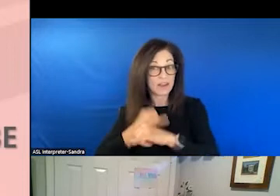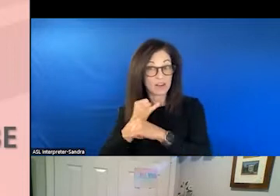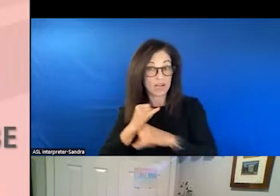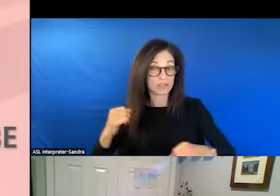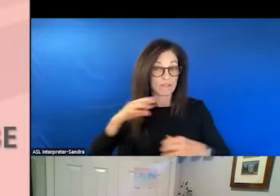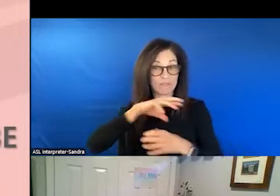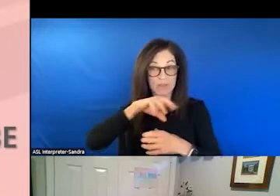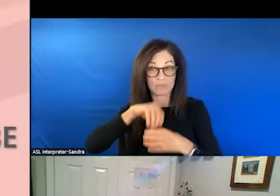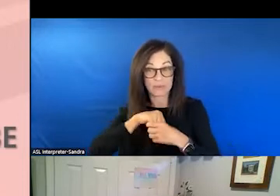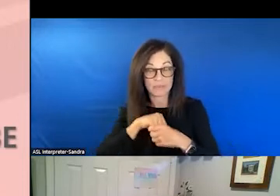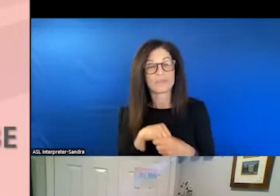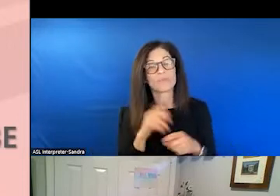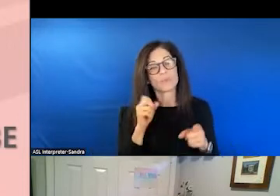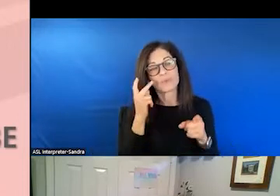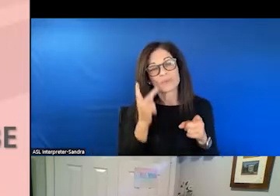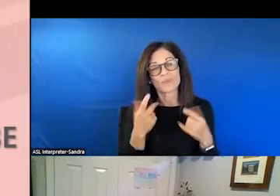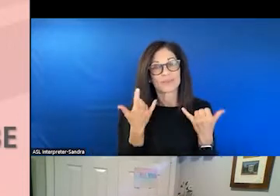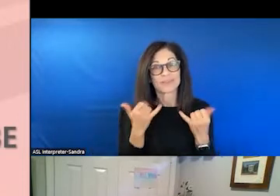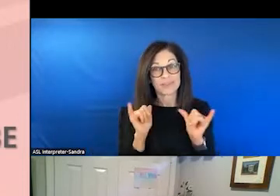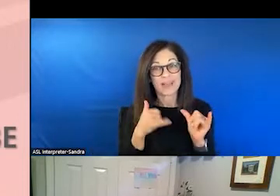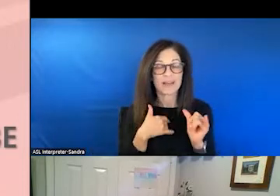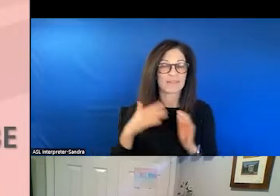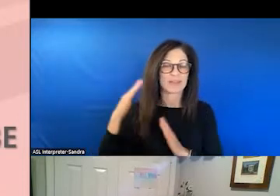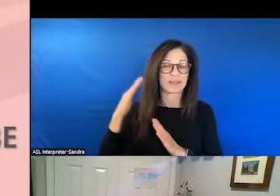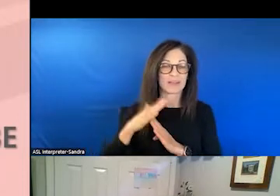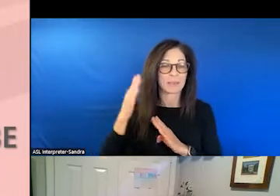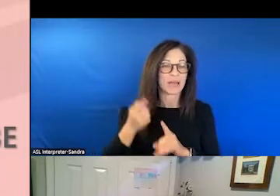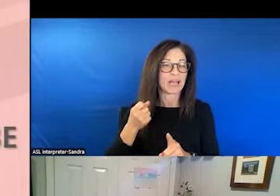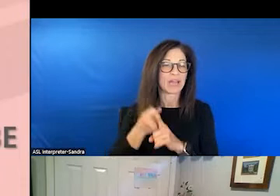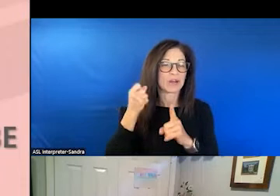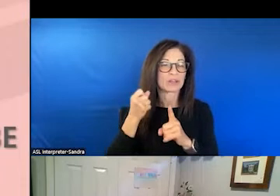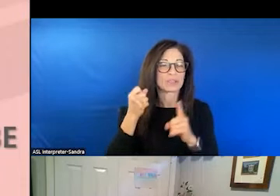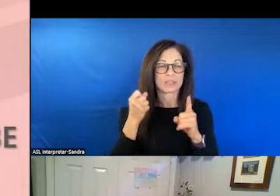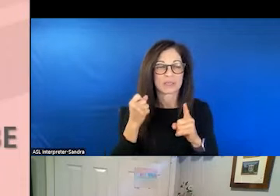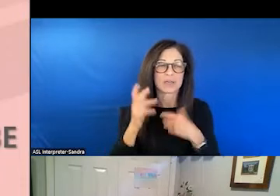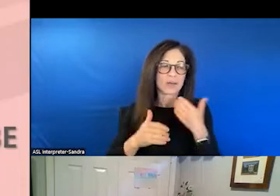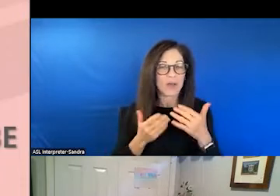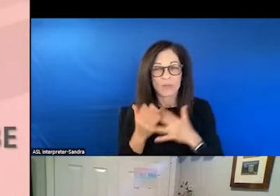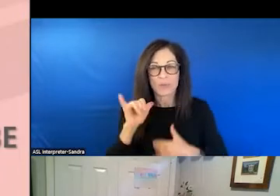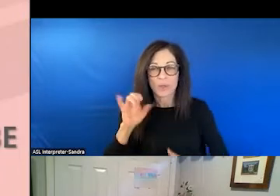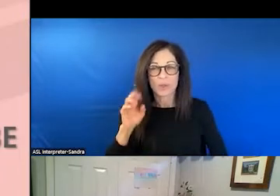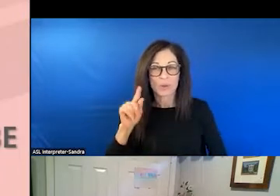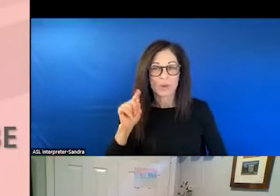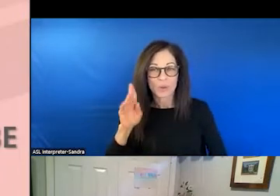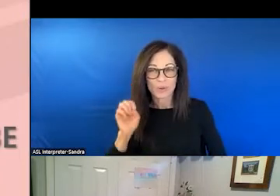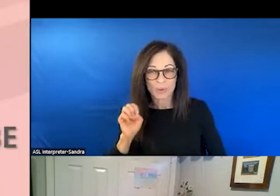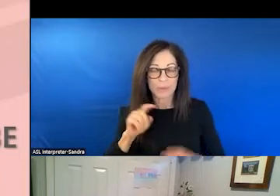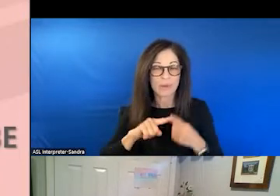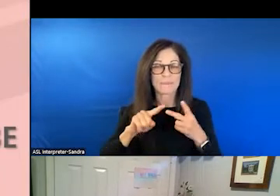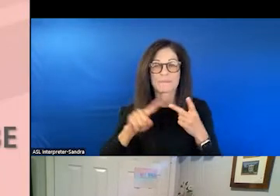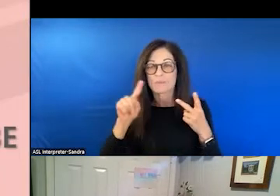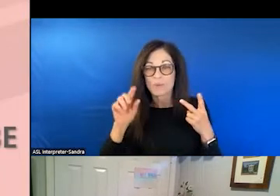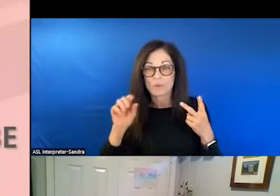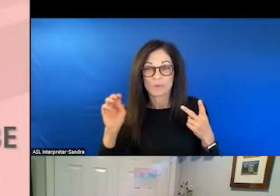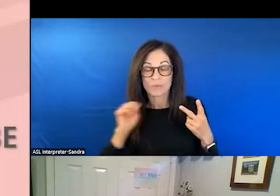involvement. And as you can see, we still have the top hitters that are going on through YouTube and Zoom, still characterizing that